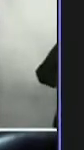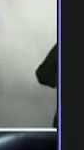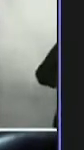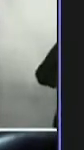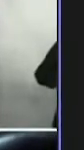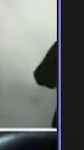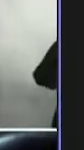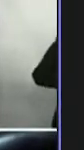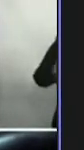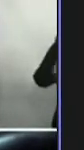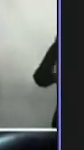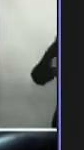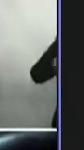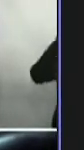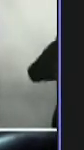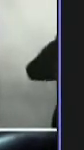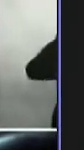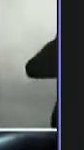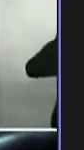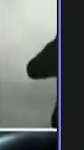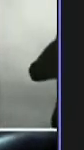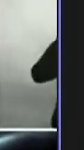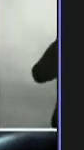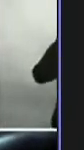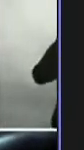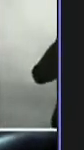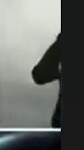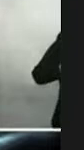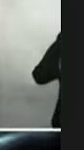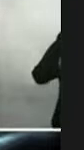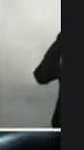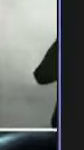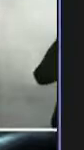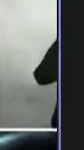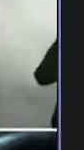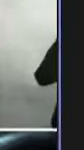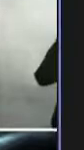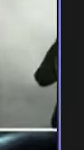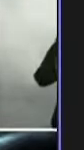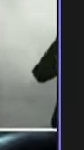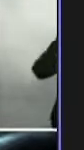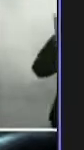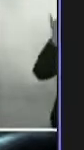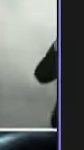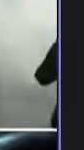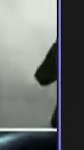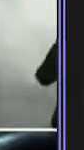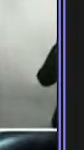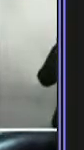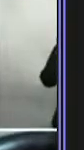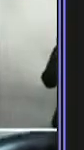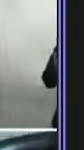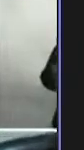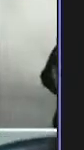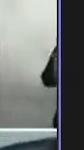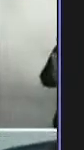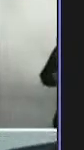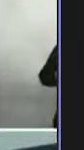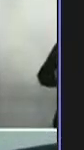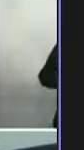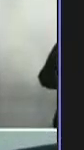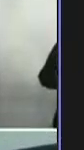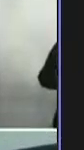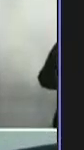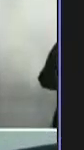want to call the member into order. We do not know, as the ruling party, who is the